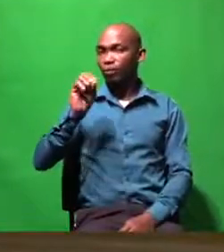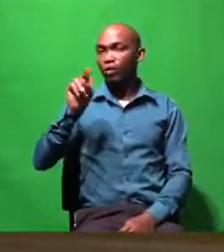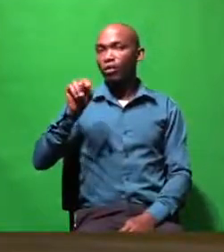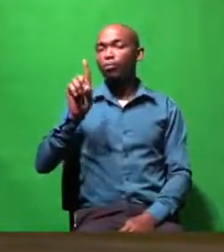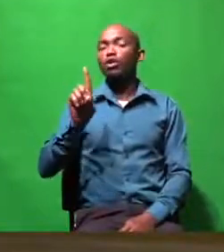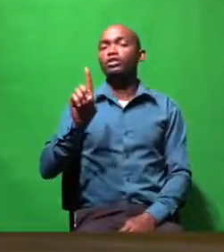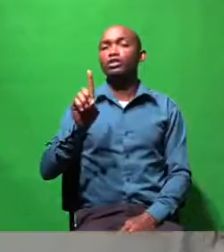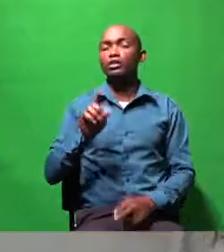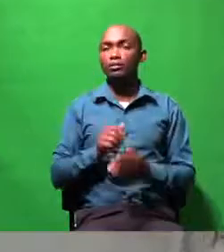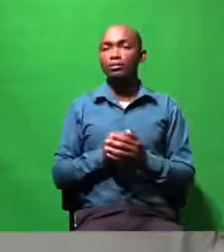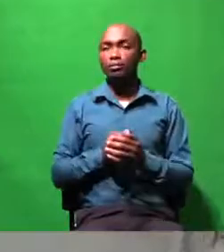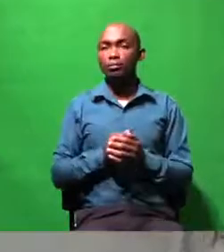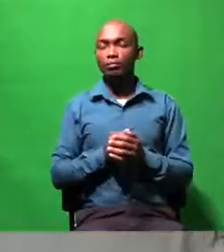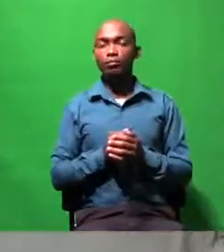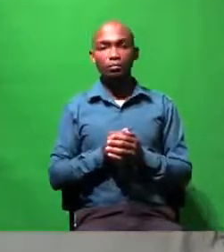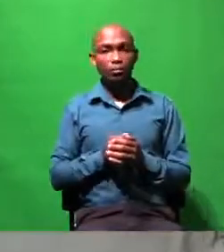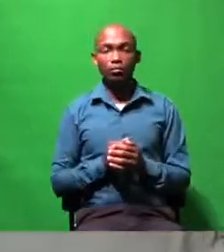and the canals.